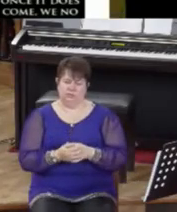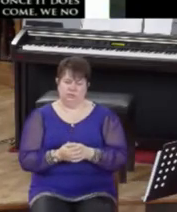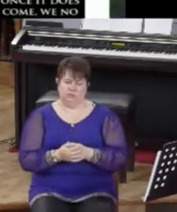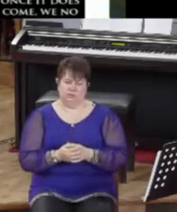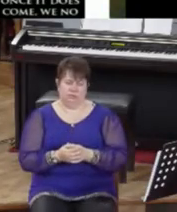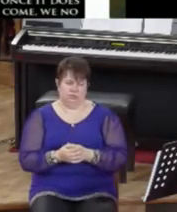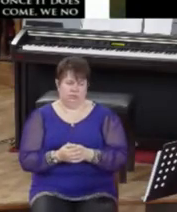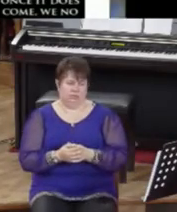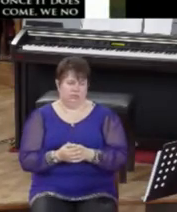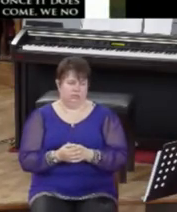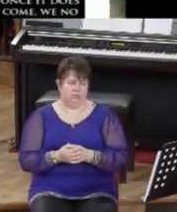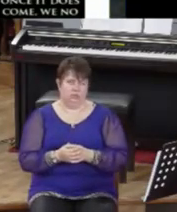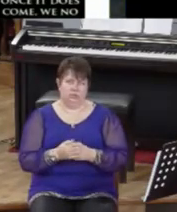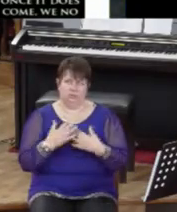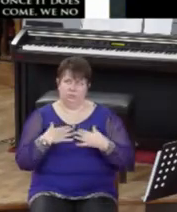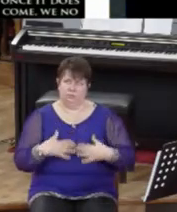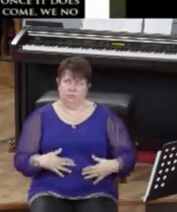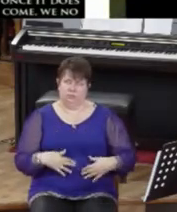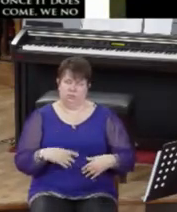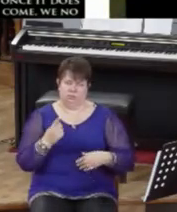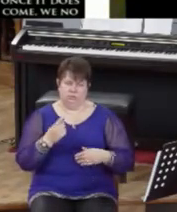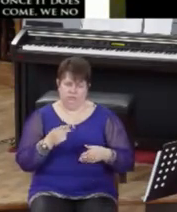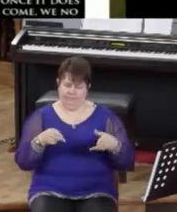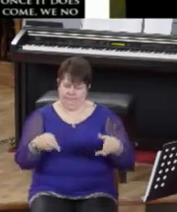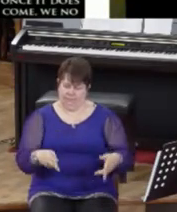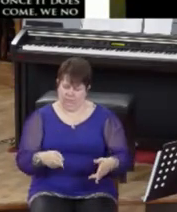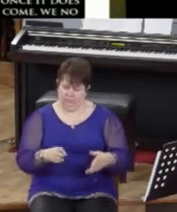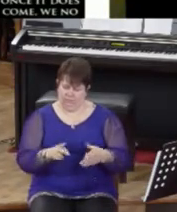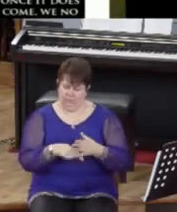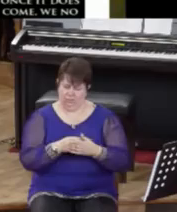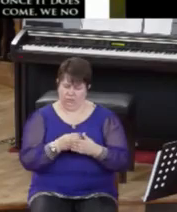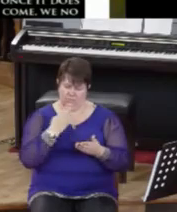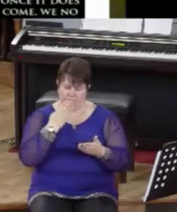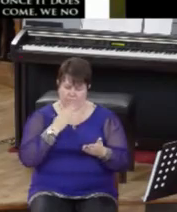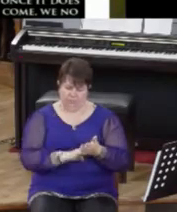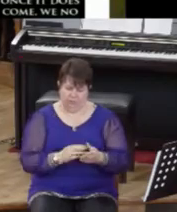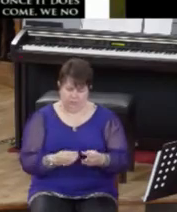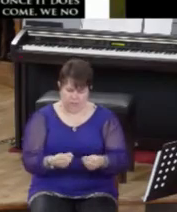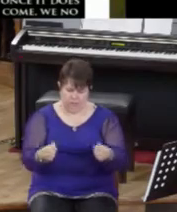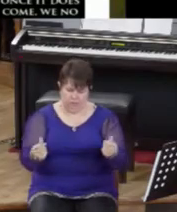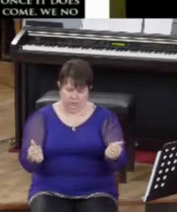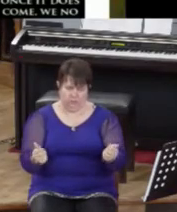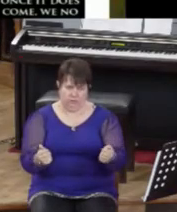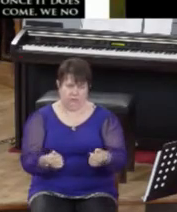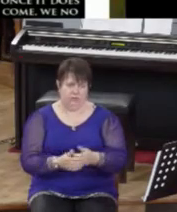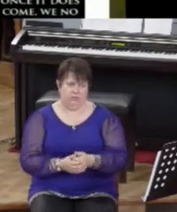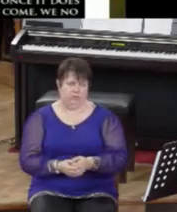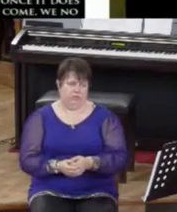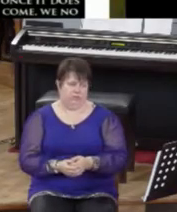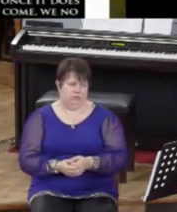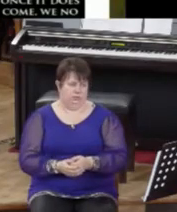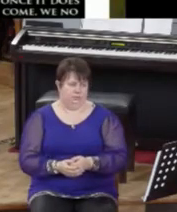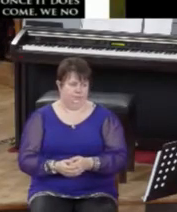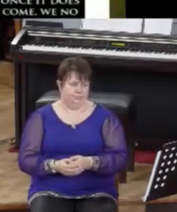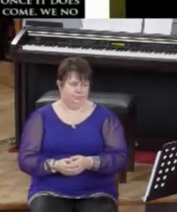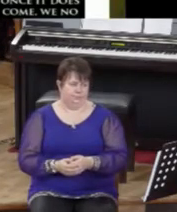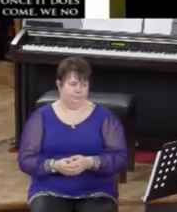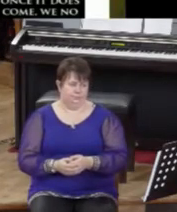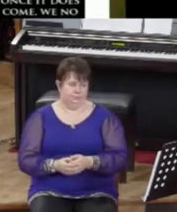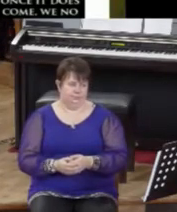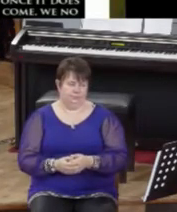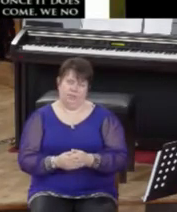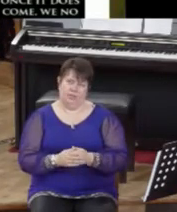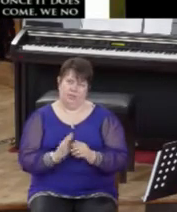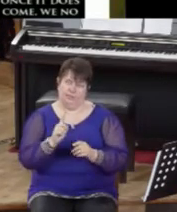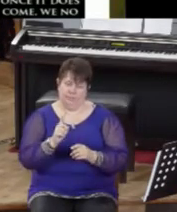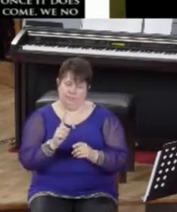Well, you might say it's either buried or it's burnt. It's either in the cemetery or at the crematorium.